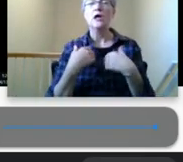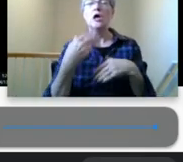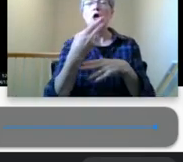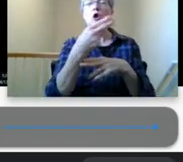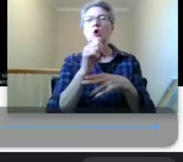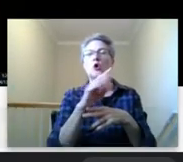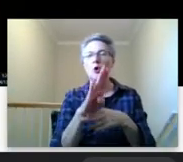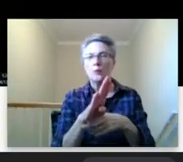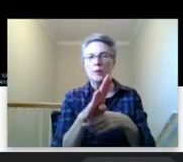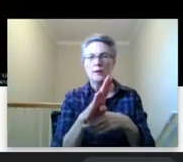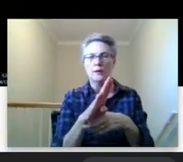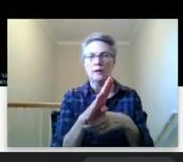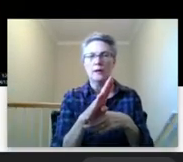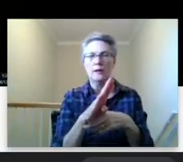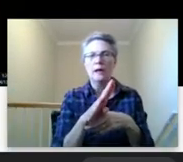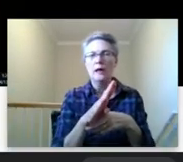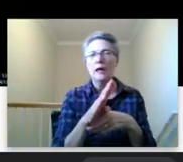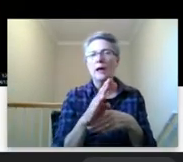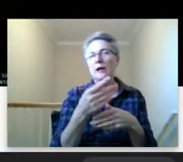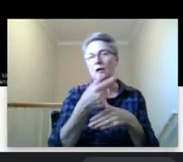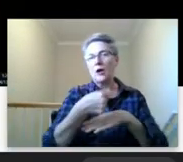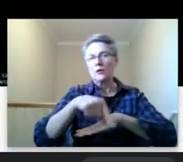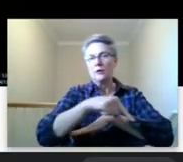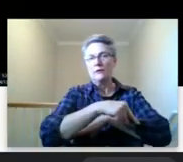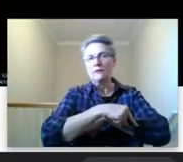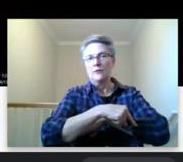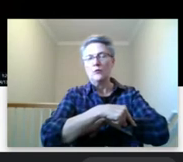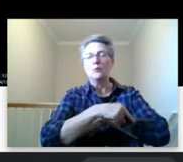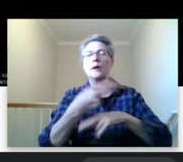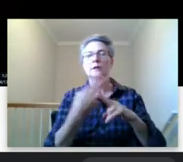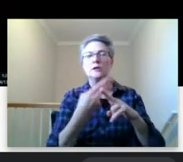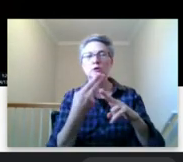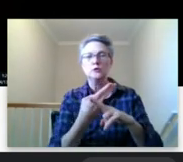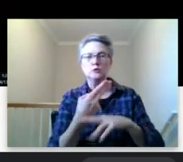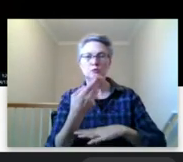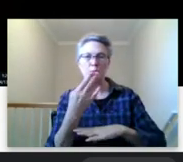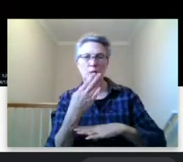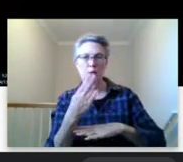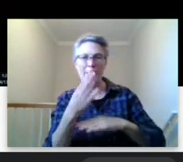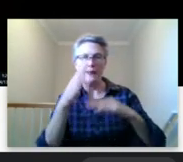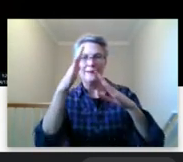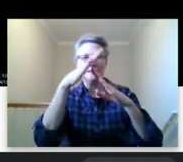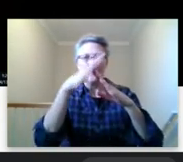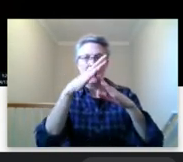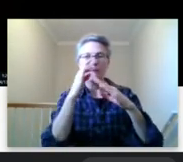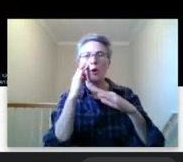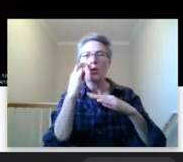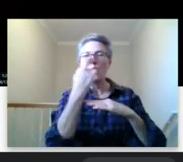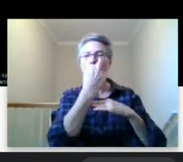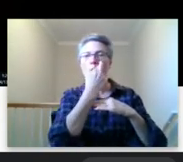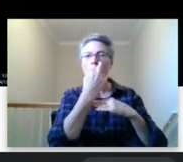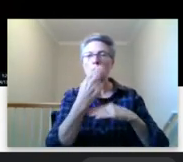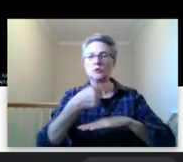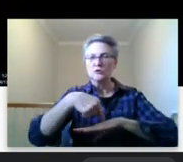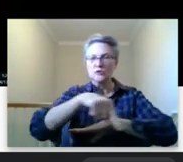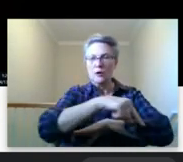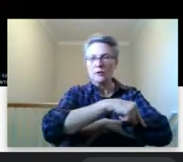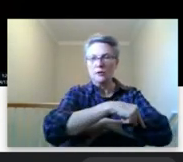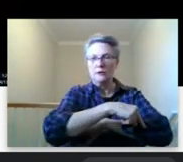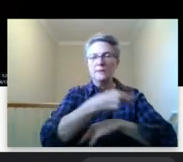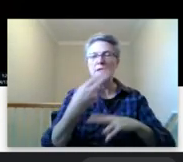top. For our work today, I'm going to use blue for our herb garden, and then I'll use red for our rose